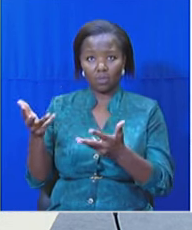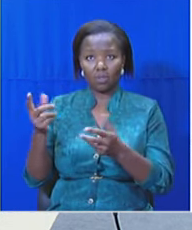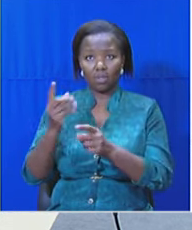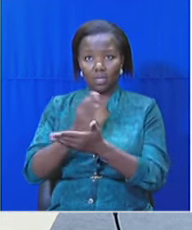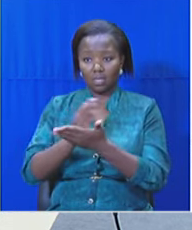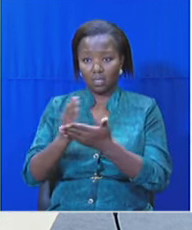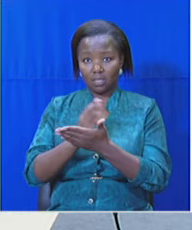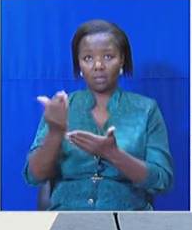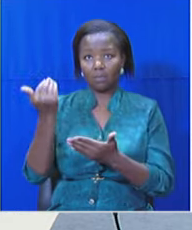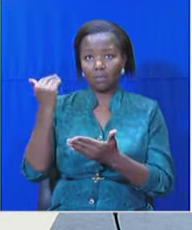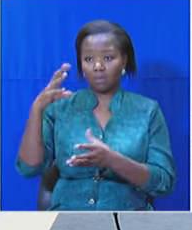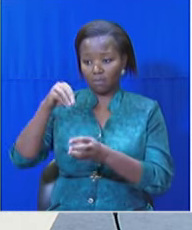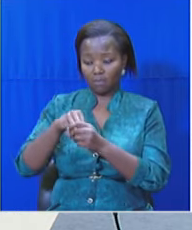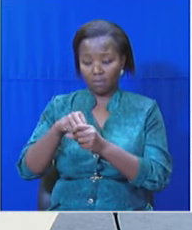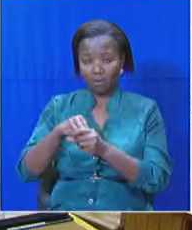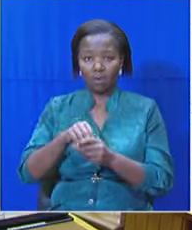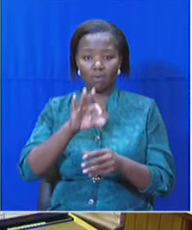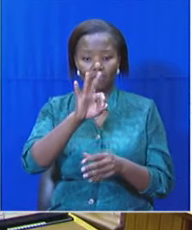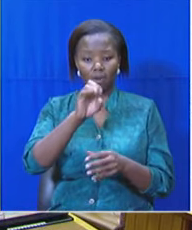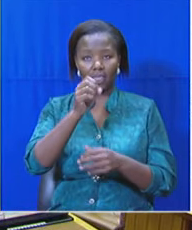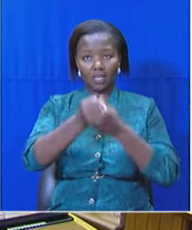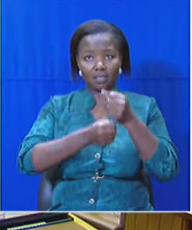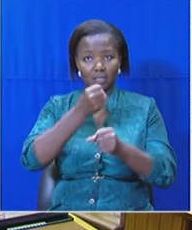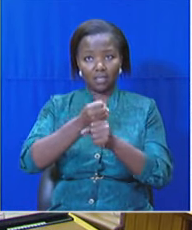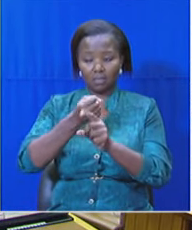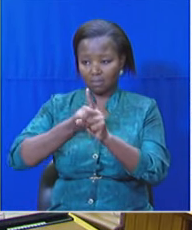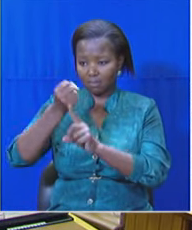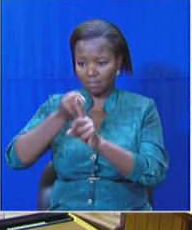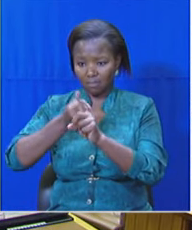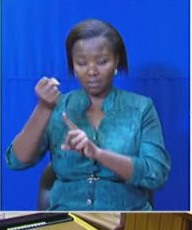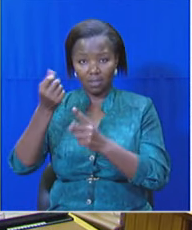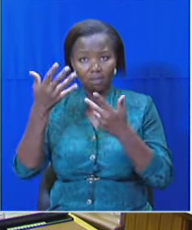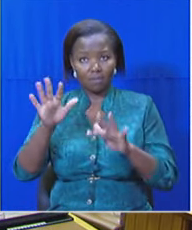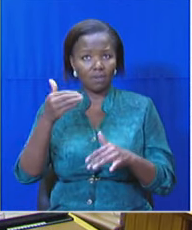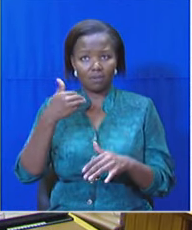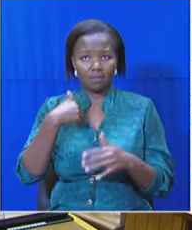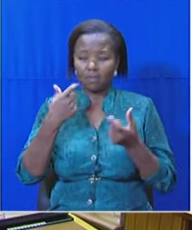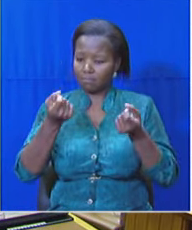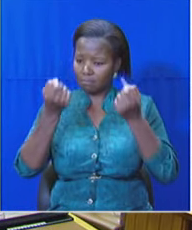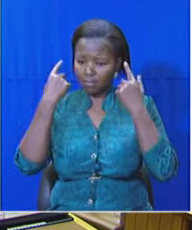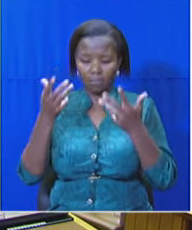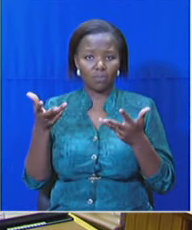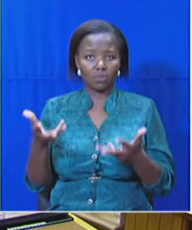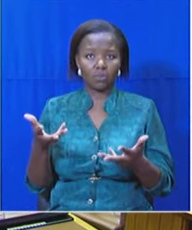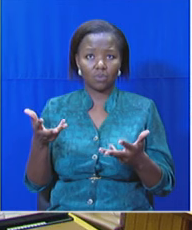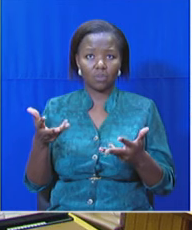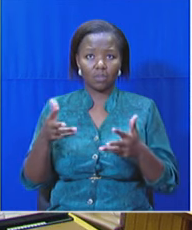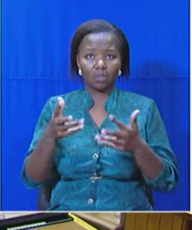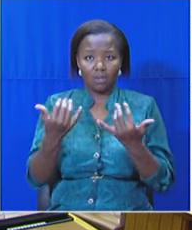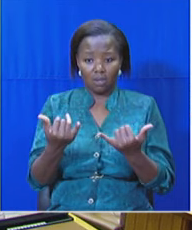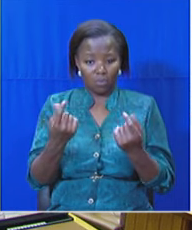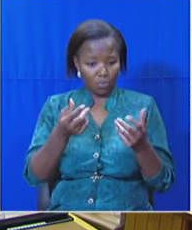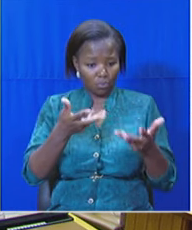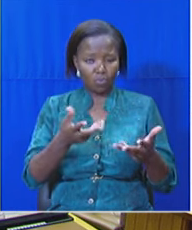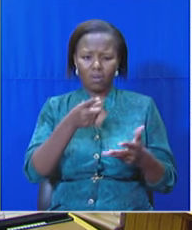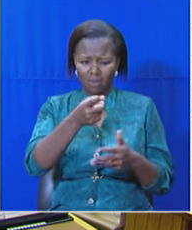us were in for 3 decades, then we don't understand. On a point the of kind order, thing that is Honorable happening. Chairperson. This